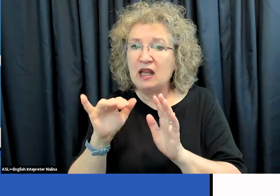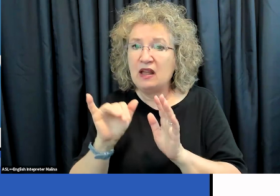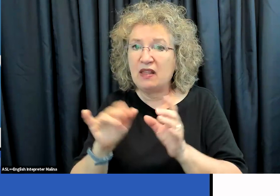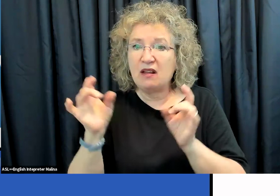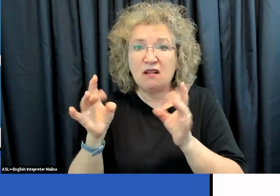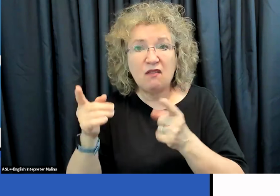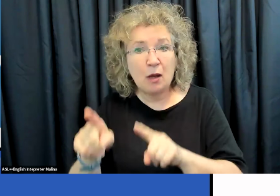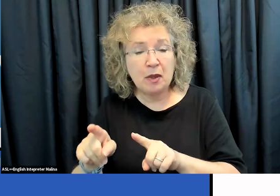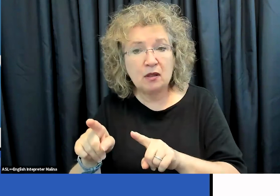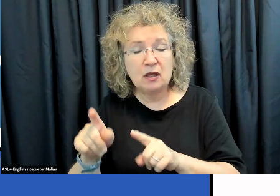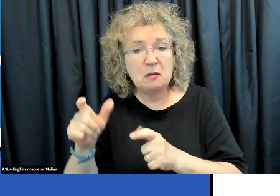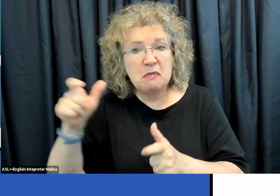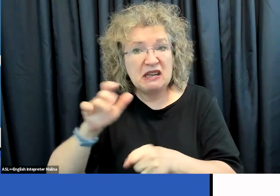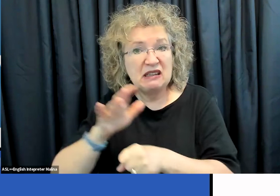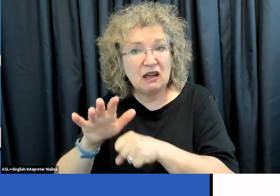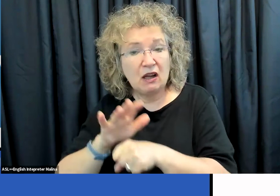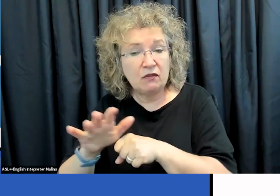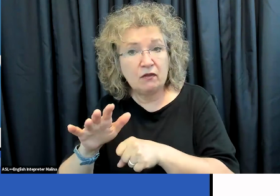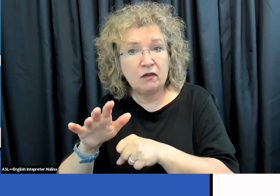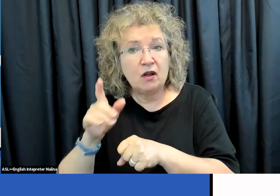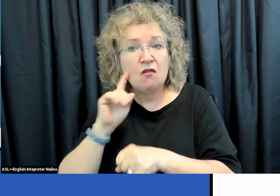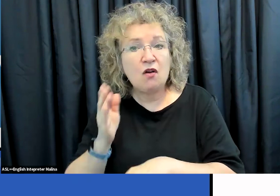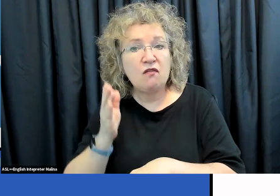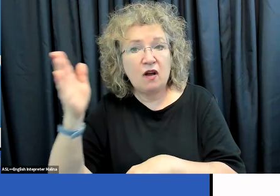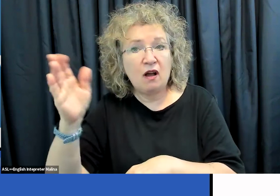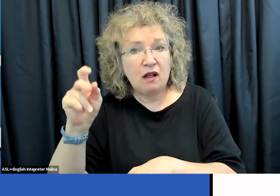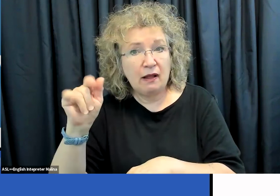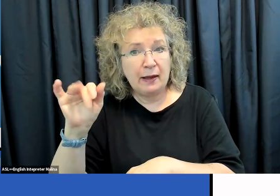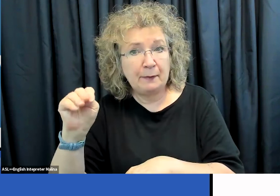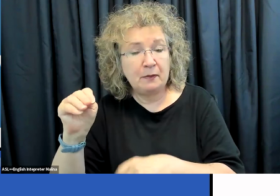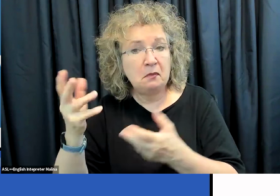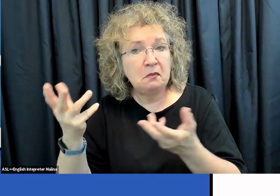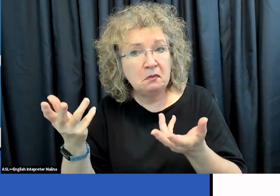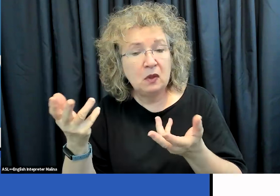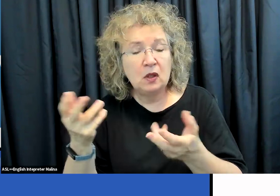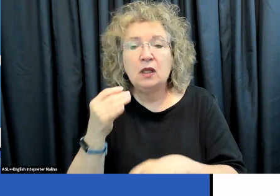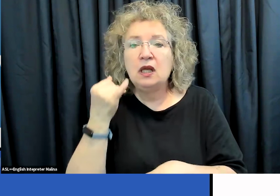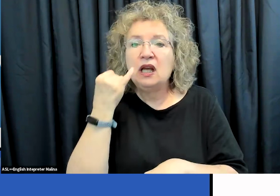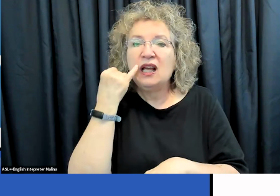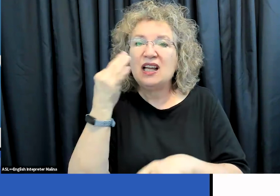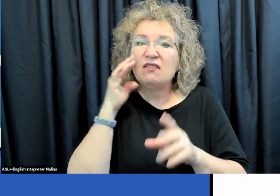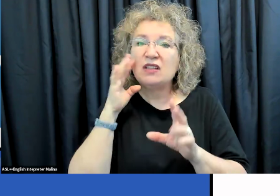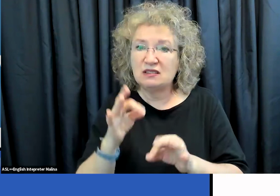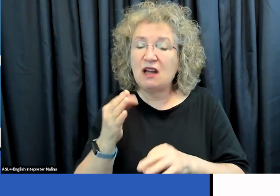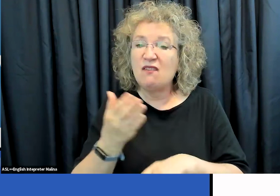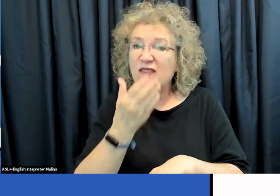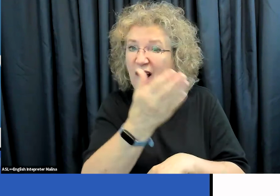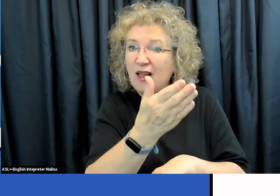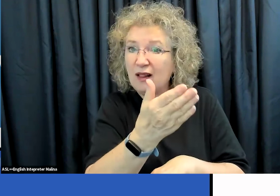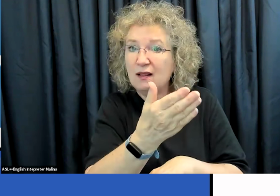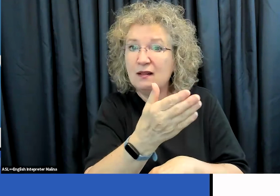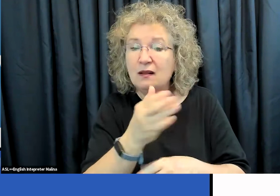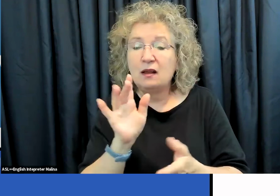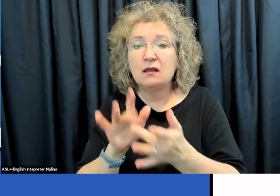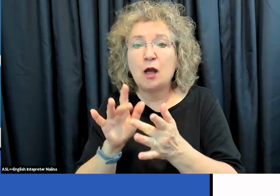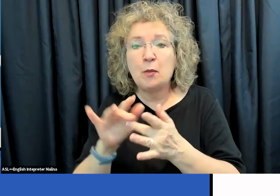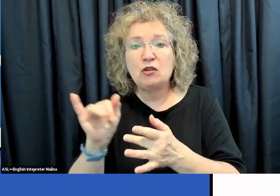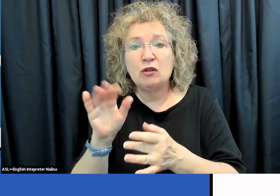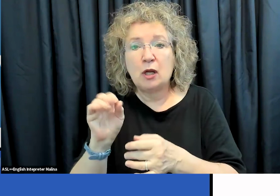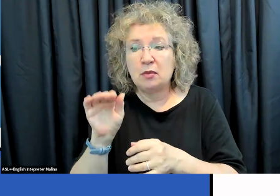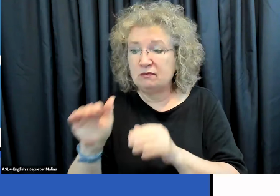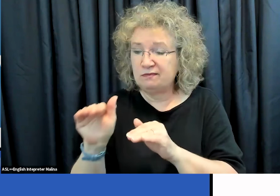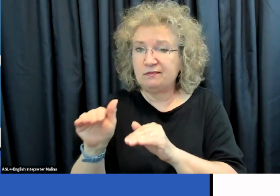claim? If you do decide to file a claim, then of course, contact your insurance company and they'll give you